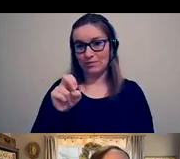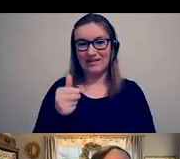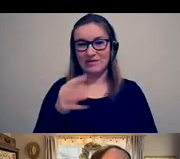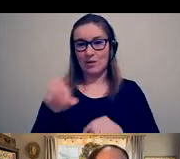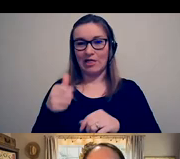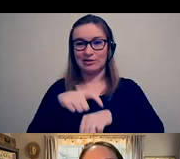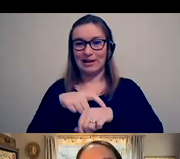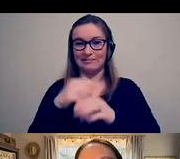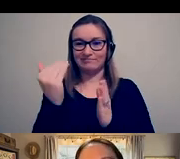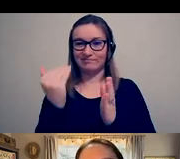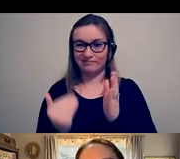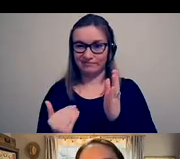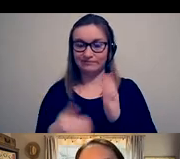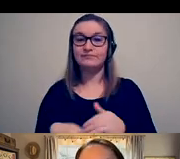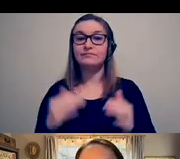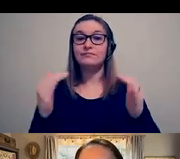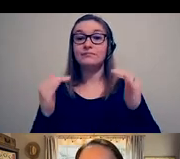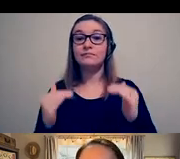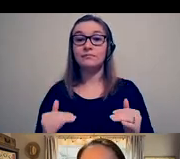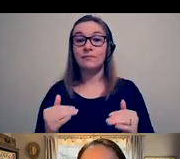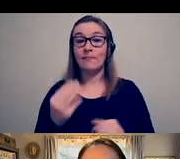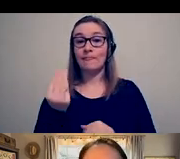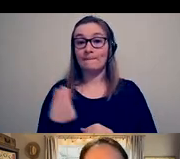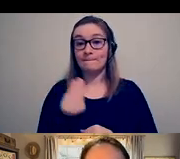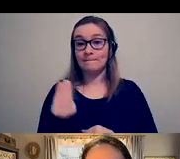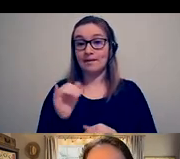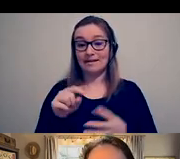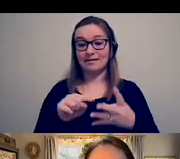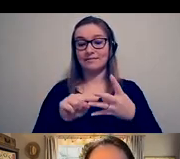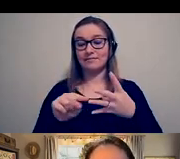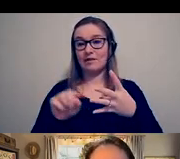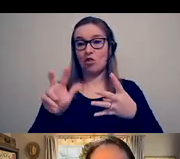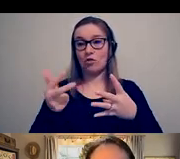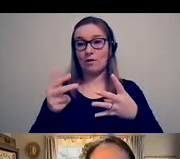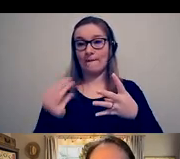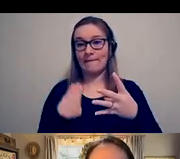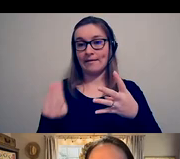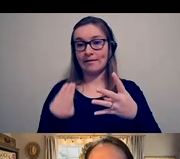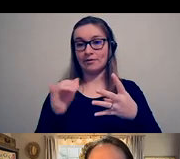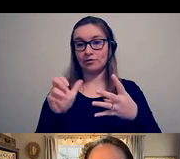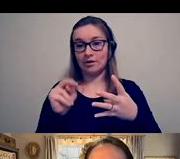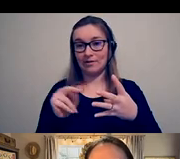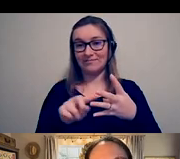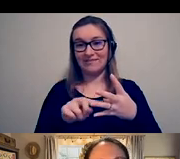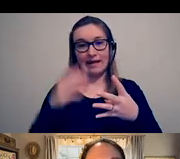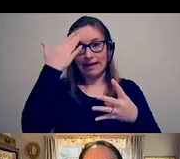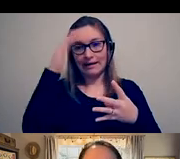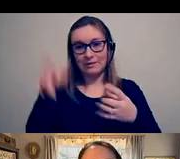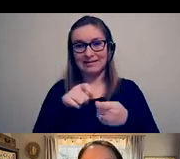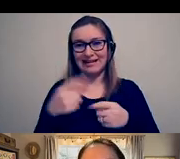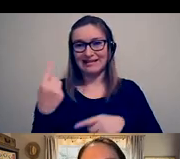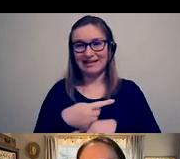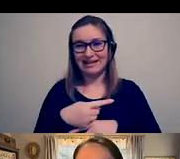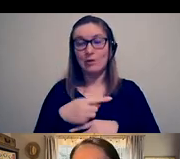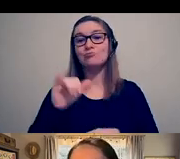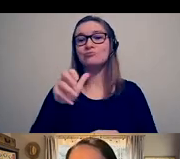And then our Monday, which will be the third Monday, and I don't know the dates on that one. Oh, January